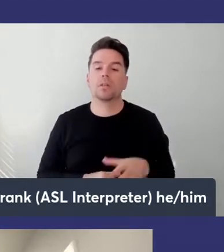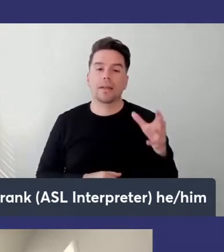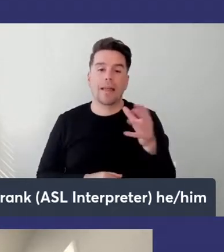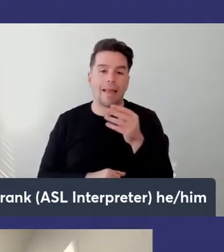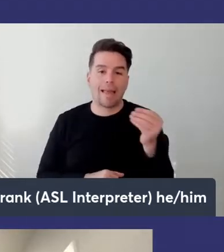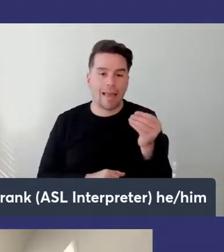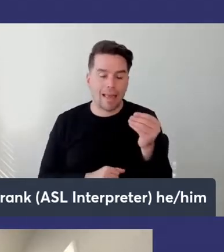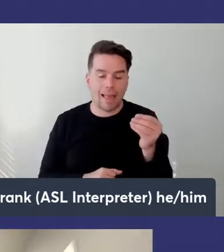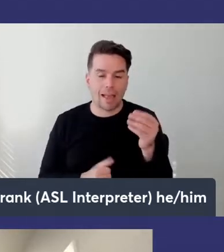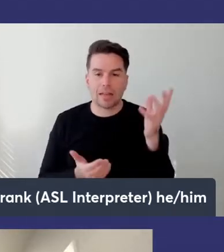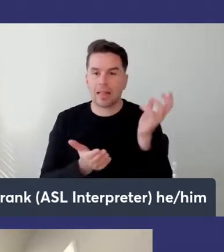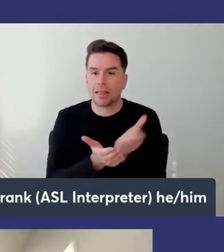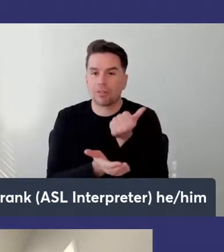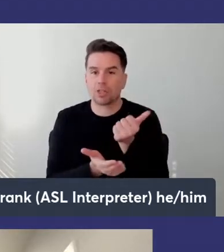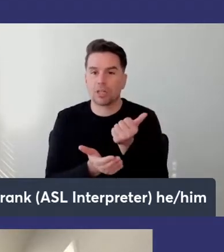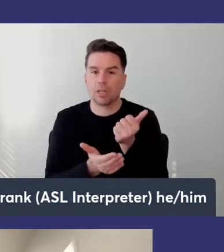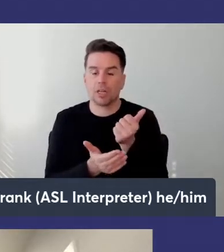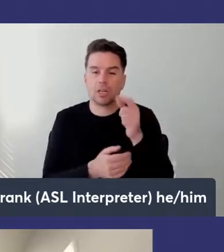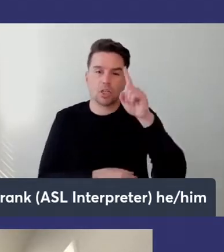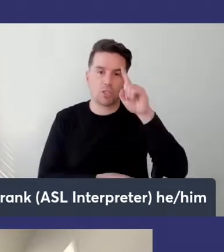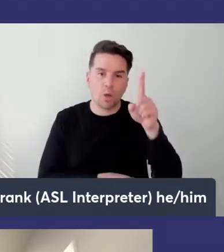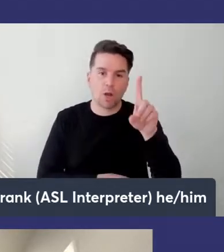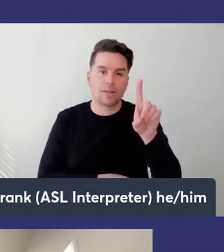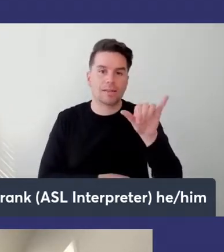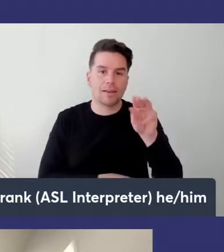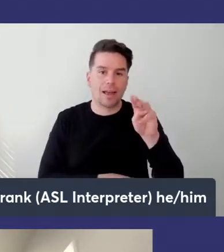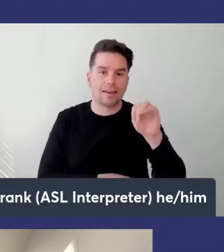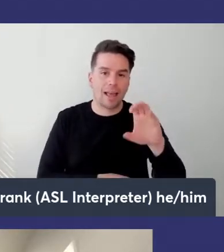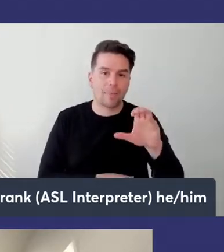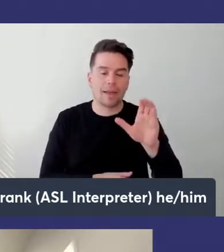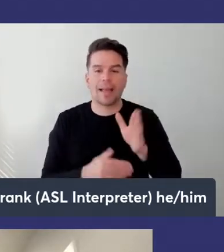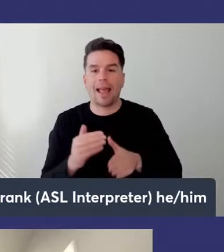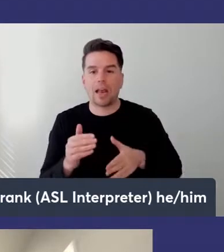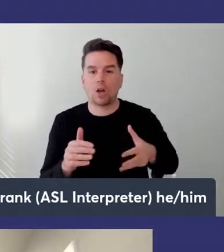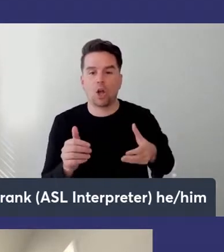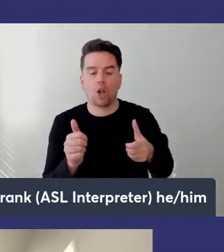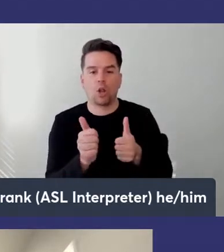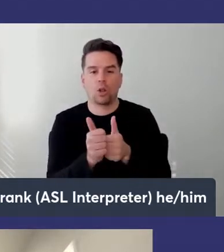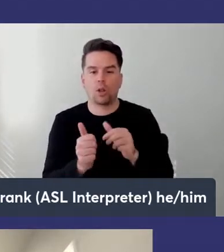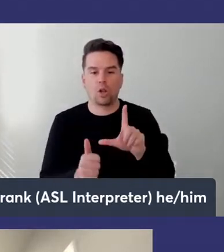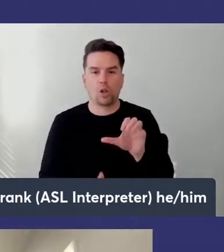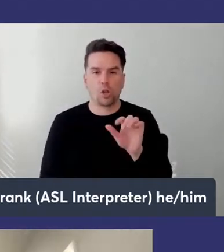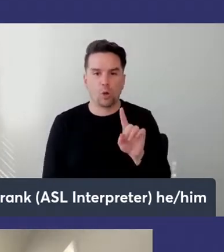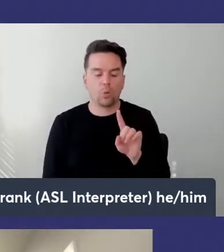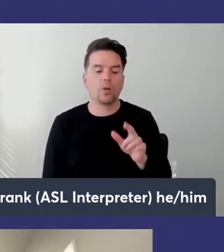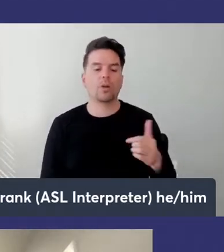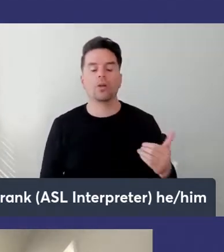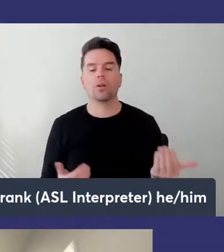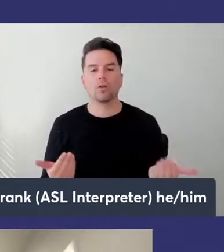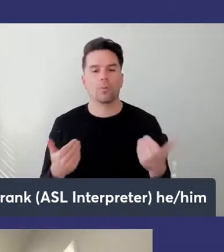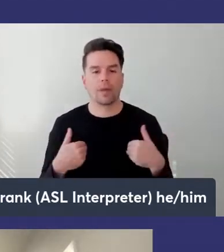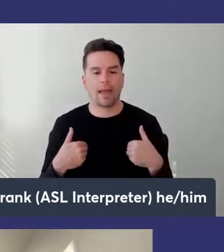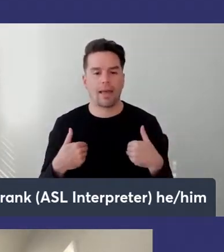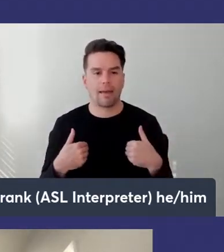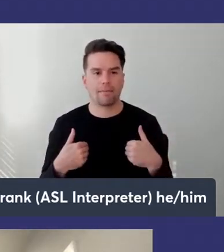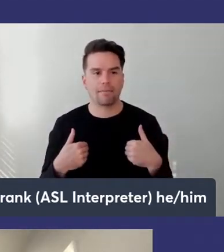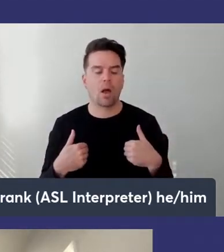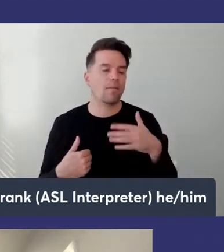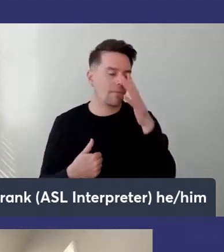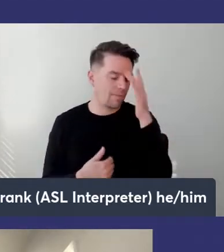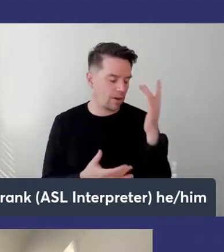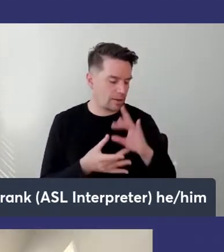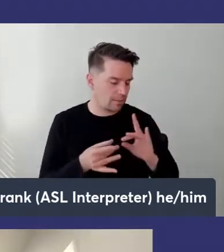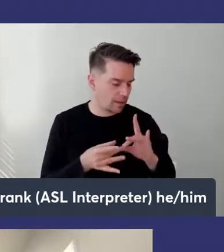and leveraging like the smart dynamic unload we have. Also, uh, I actually forgot to mention about the smart